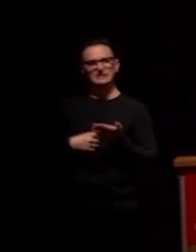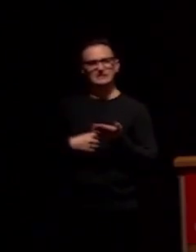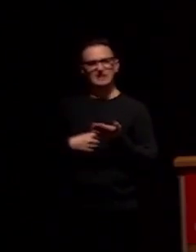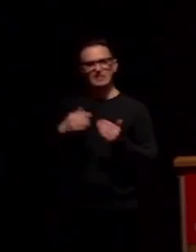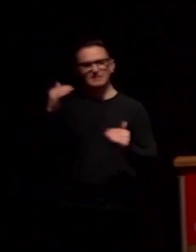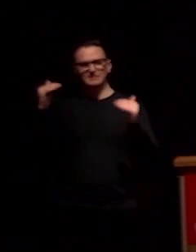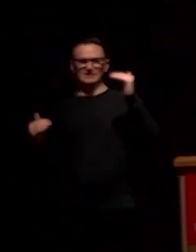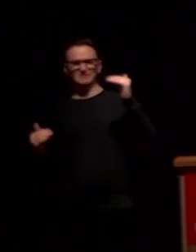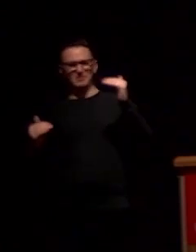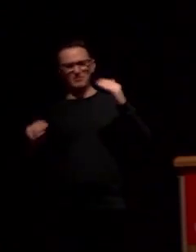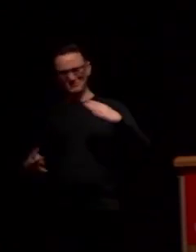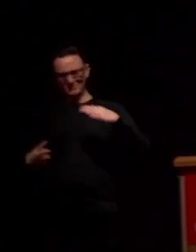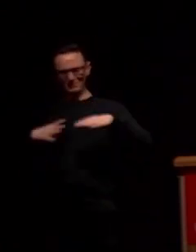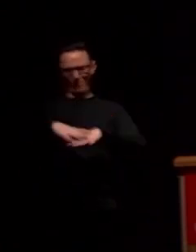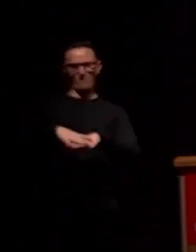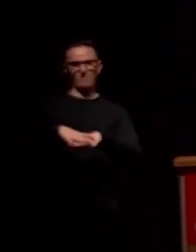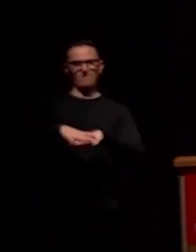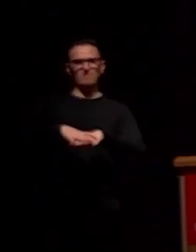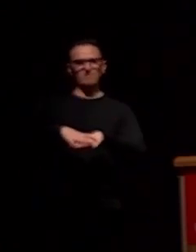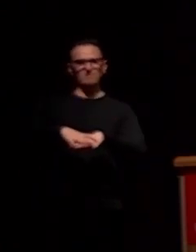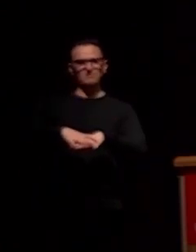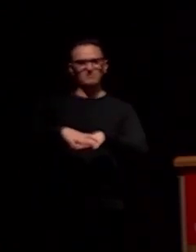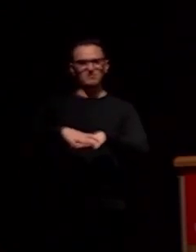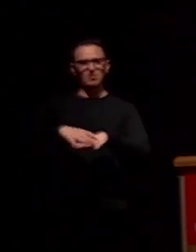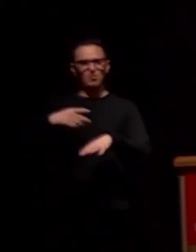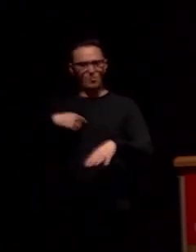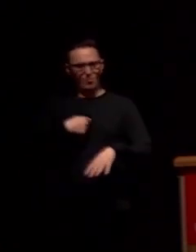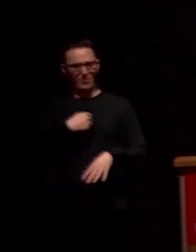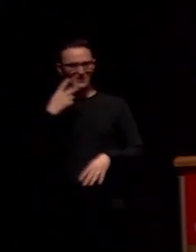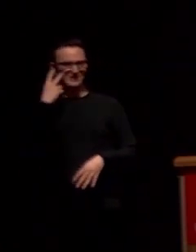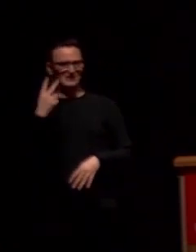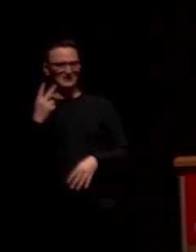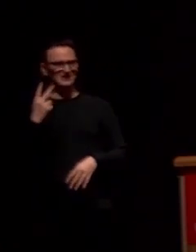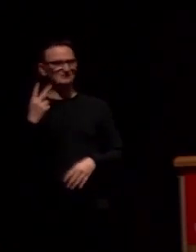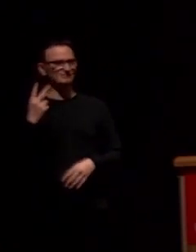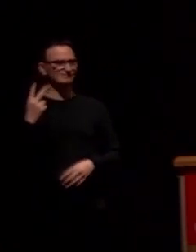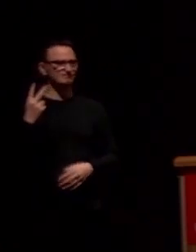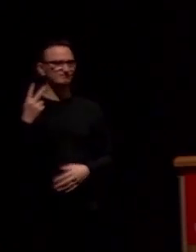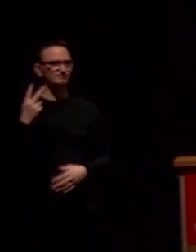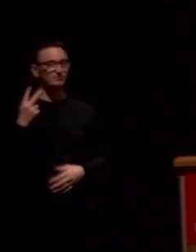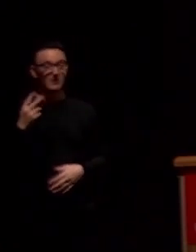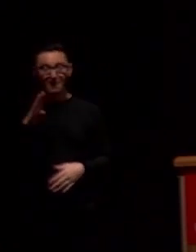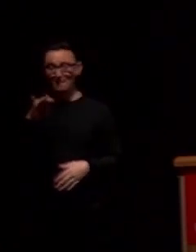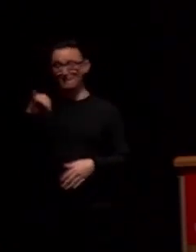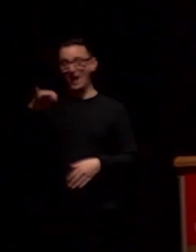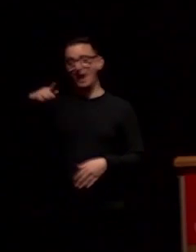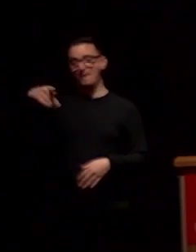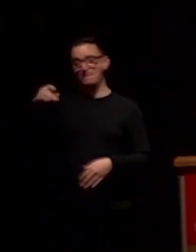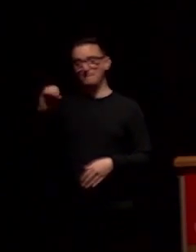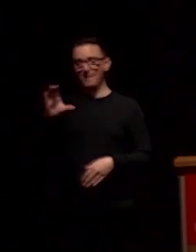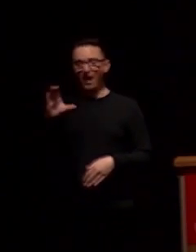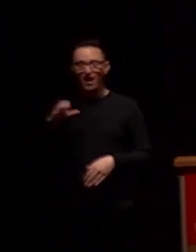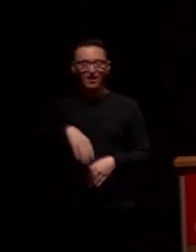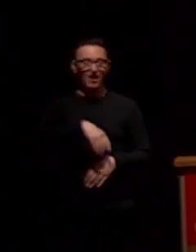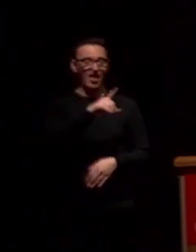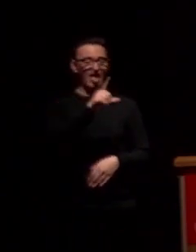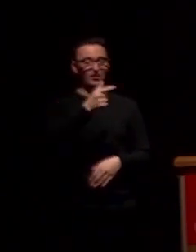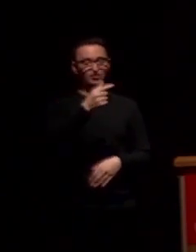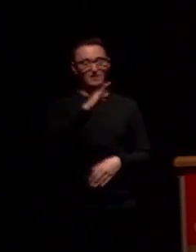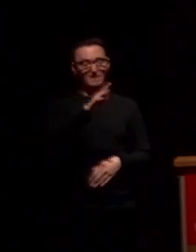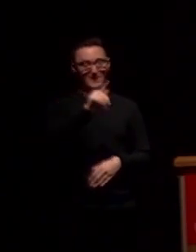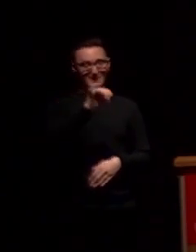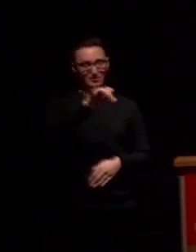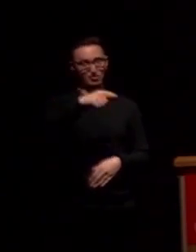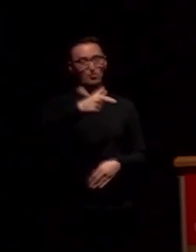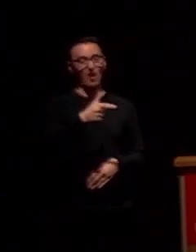it's overlapping, right? So that, you know, we certainly see, you know, again, people from BIPOC communities, LGBTQ communities, right,